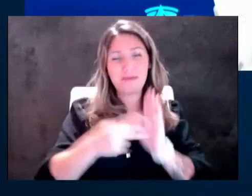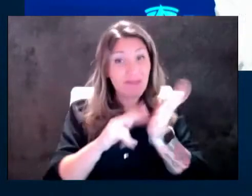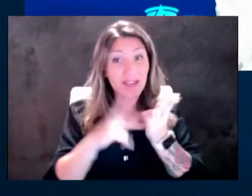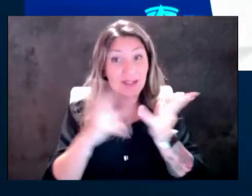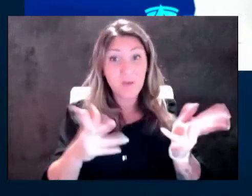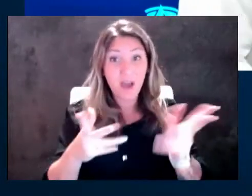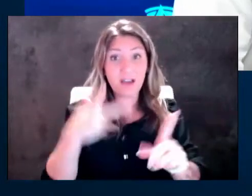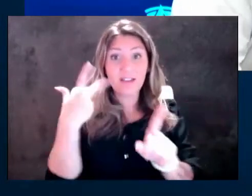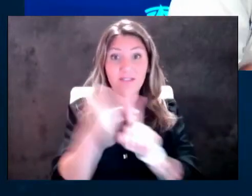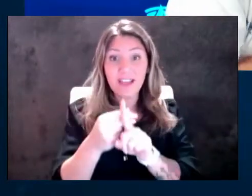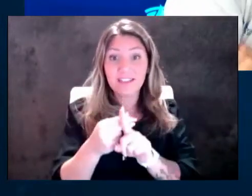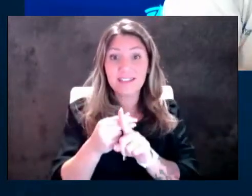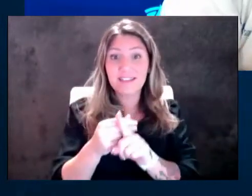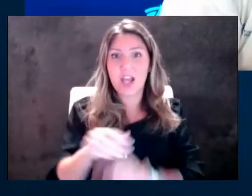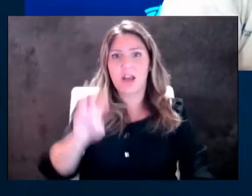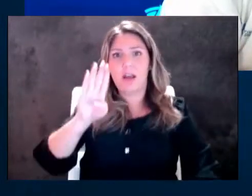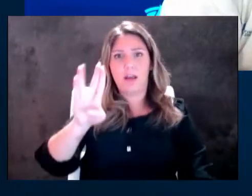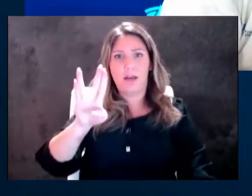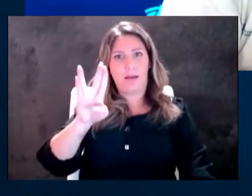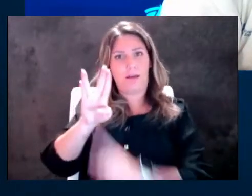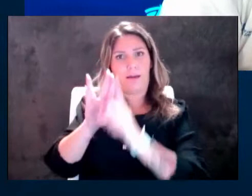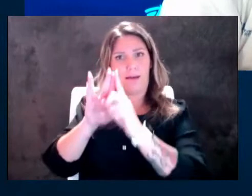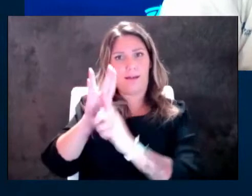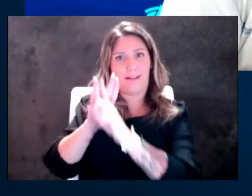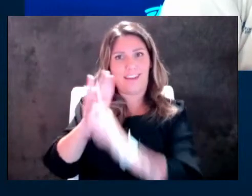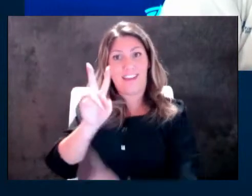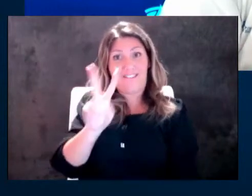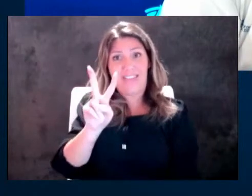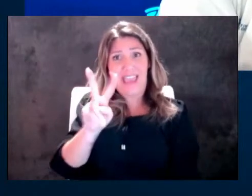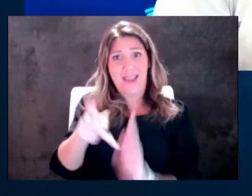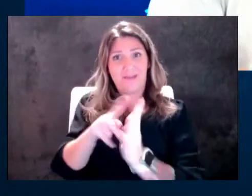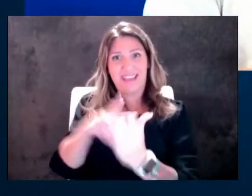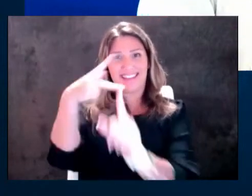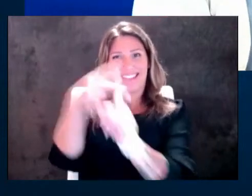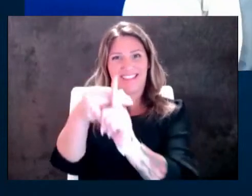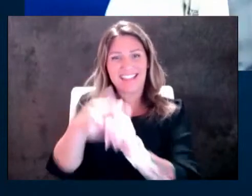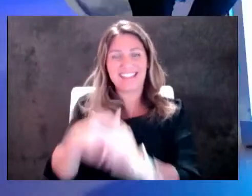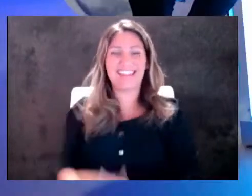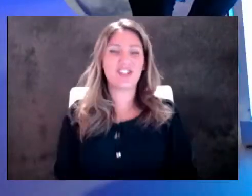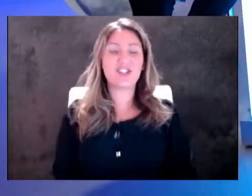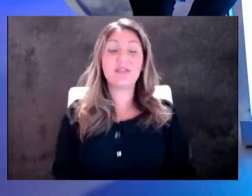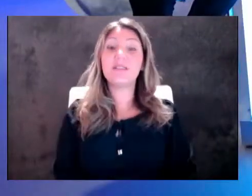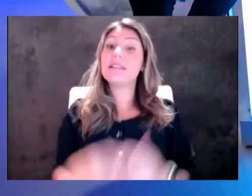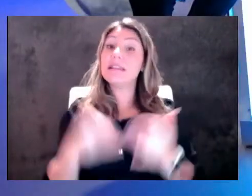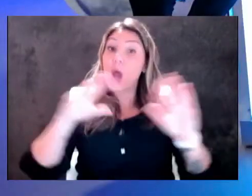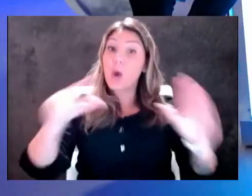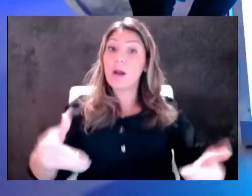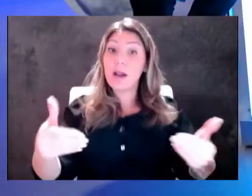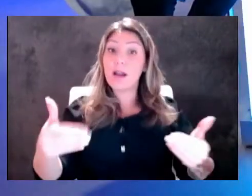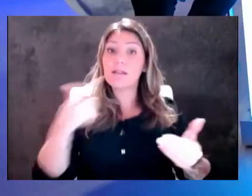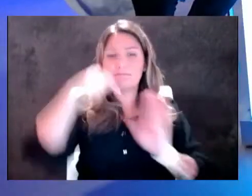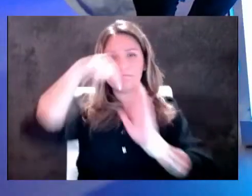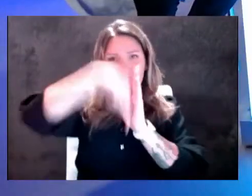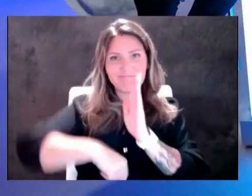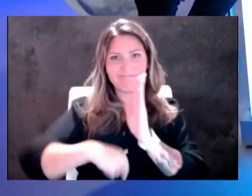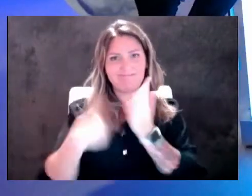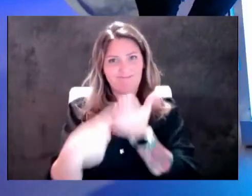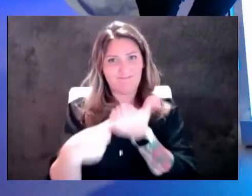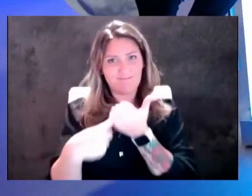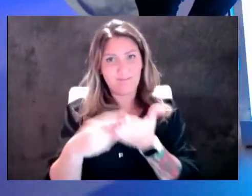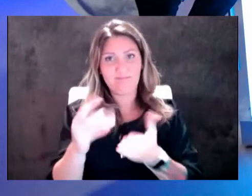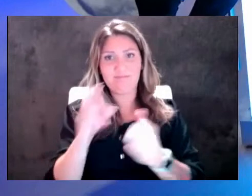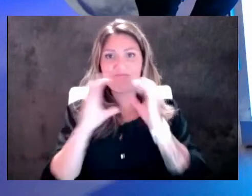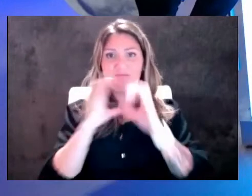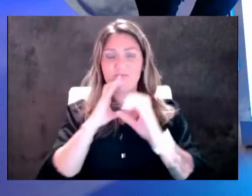V for vaccination. All right, let's turn now to our guest for just a moment. Let's get into a little bit of a deep conversation about telemedicine